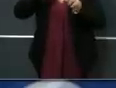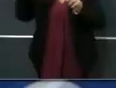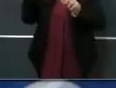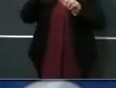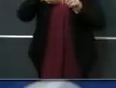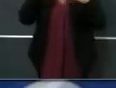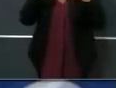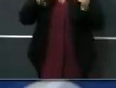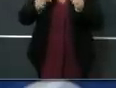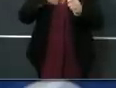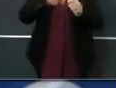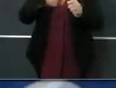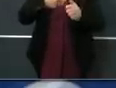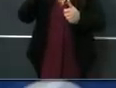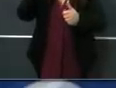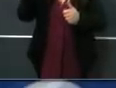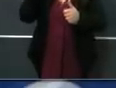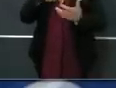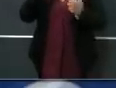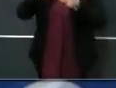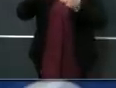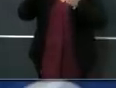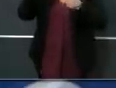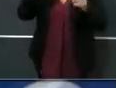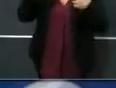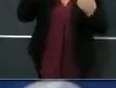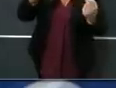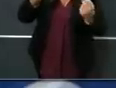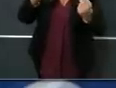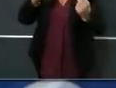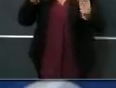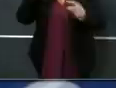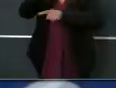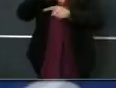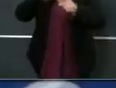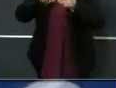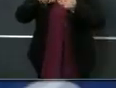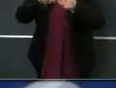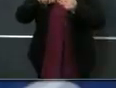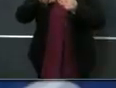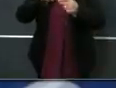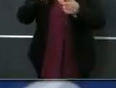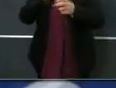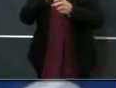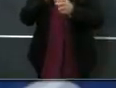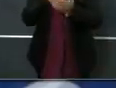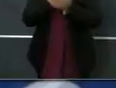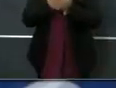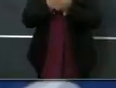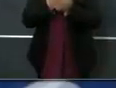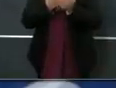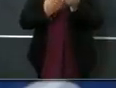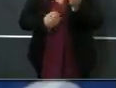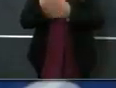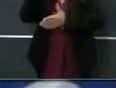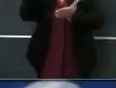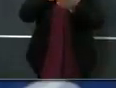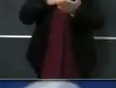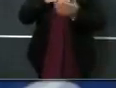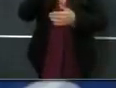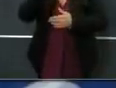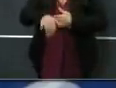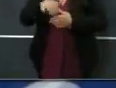if we're ultimately going to come back economically. The worst mistake we can make is making a precipitous decision based